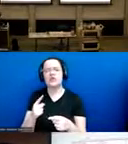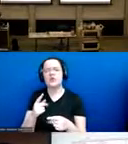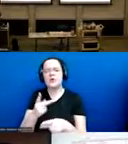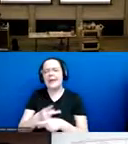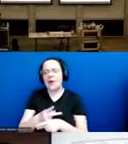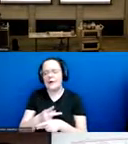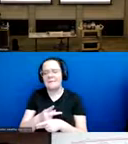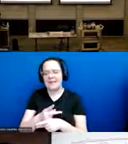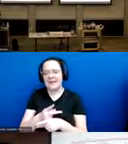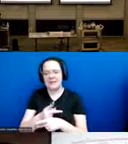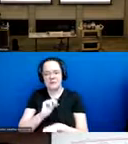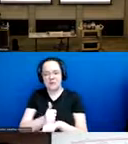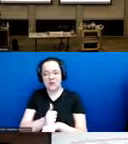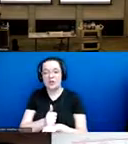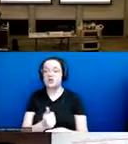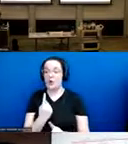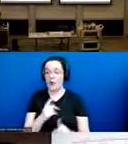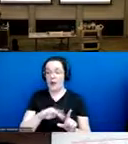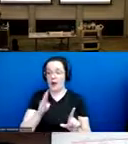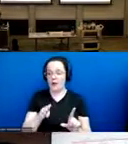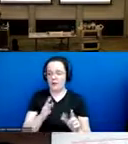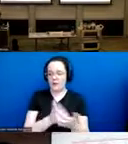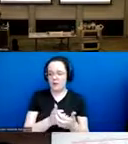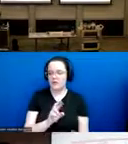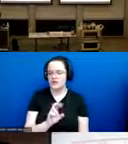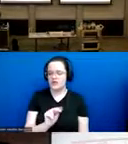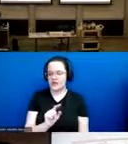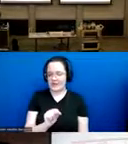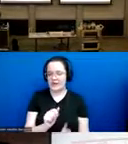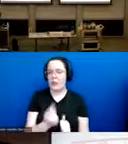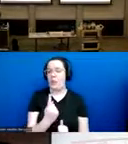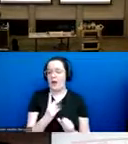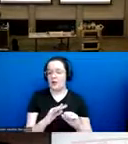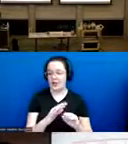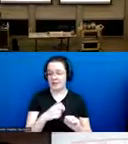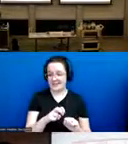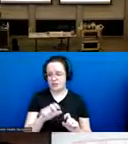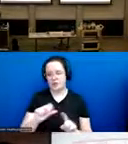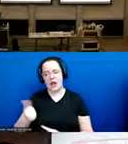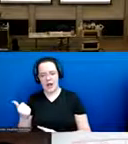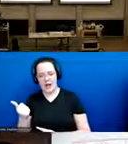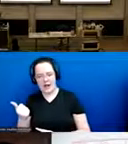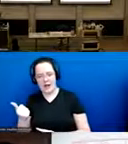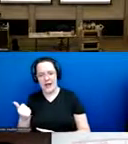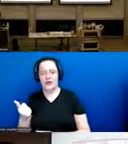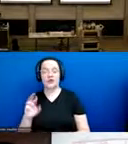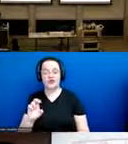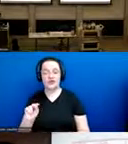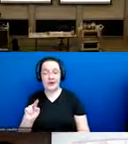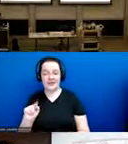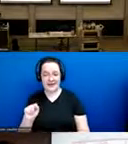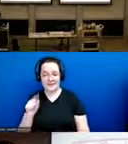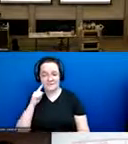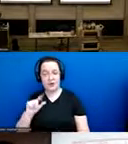resonant with one atomic transition and the other one is resonant to the other atomic transition by sharing one excited state. This is what is